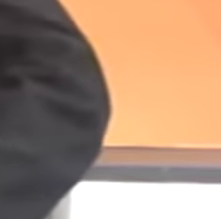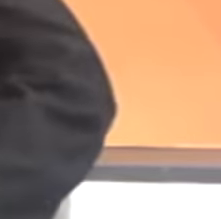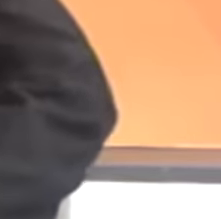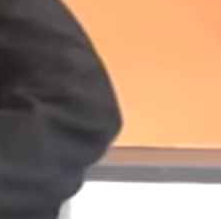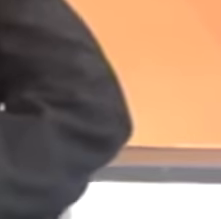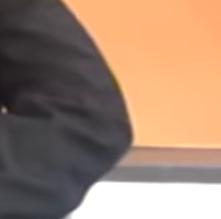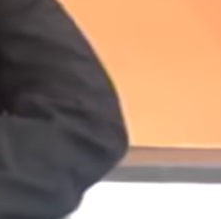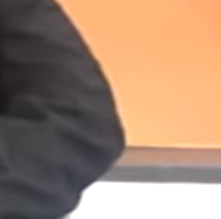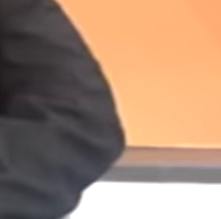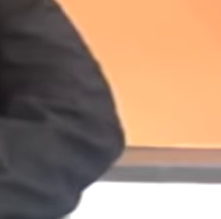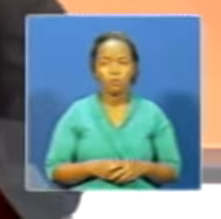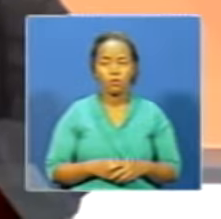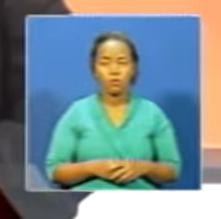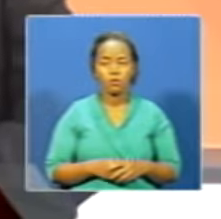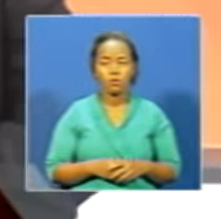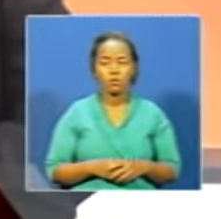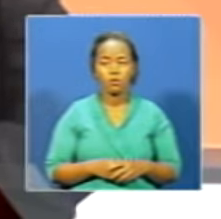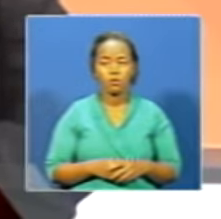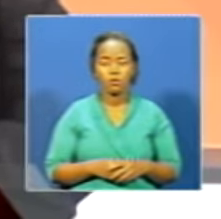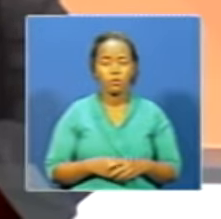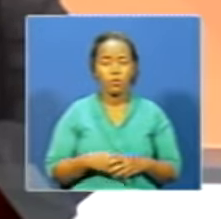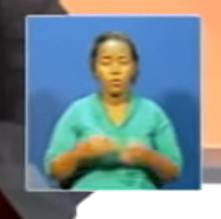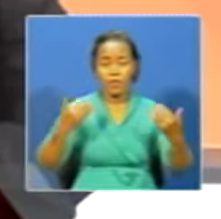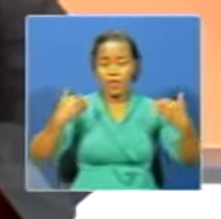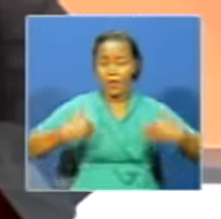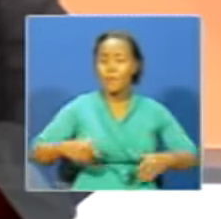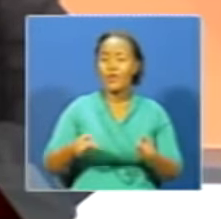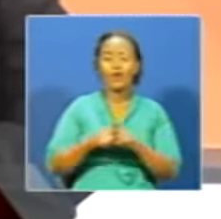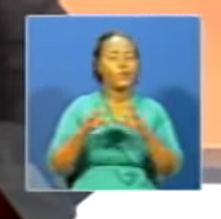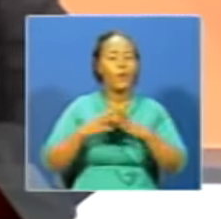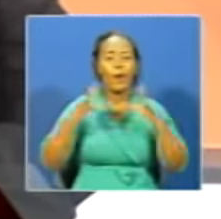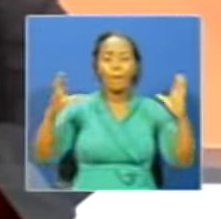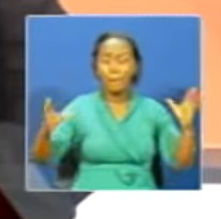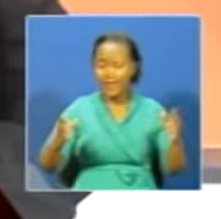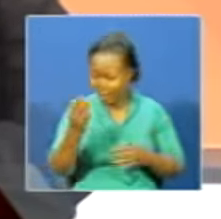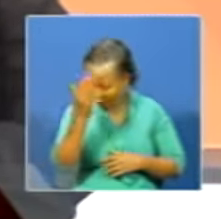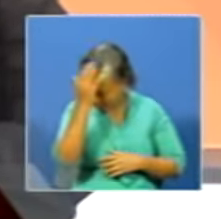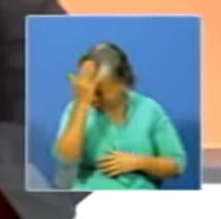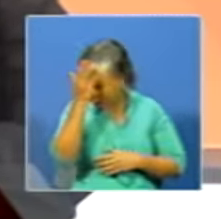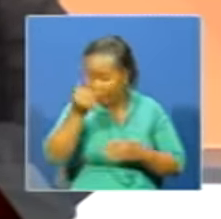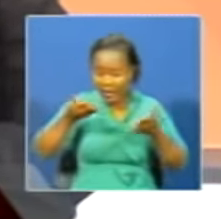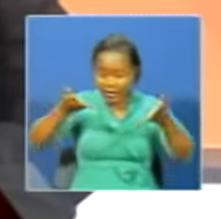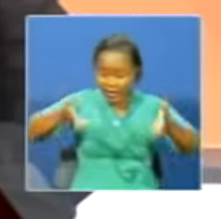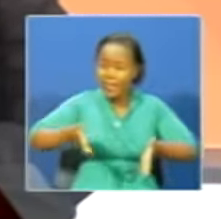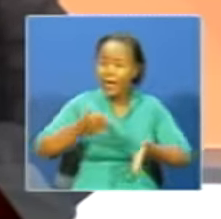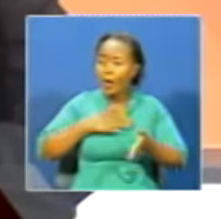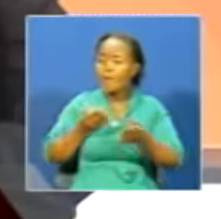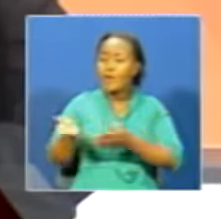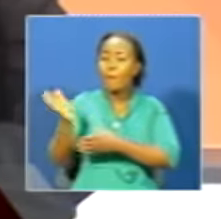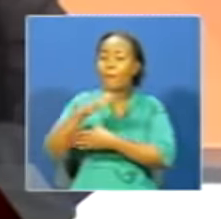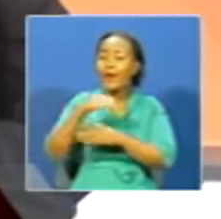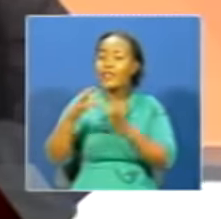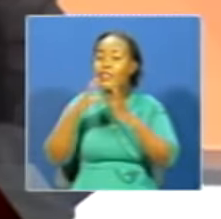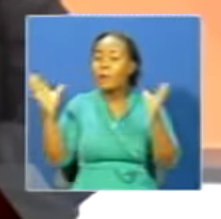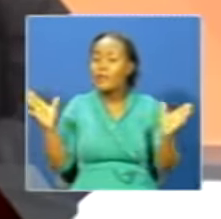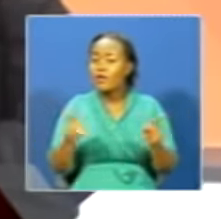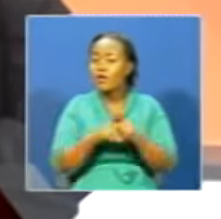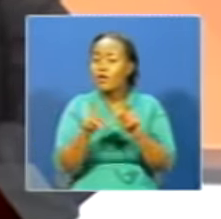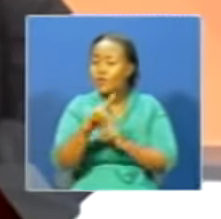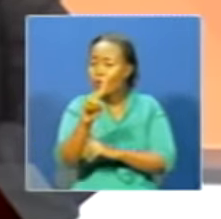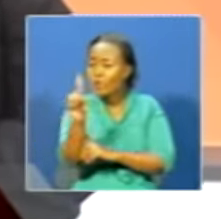for me, it's also a big honor because here you are coming back in a big way. Yeah. And I become your first guest. Thank